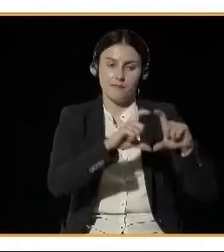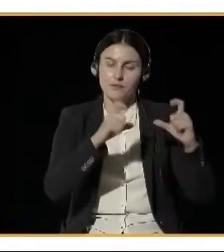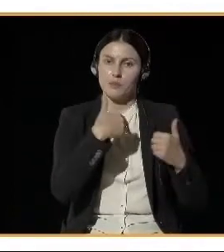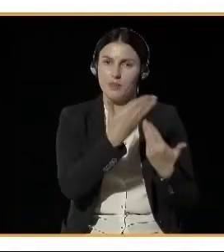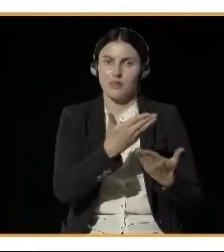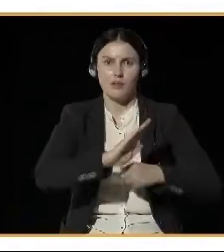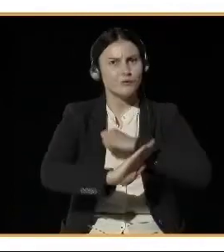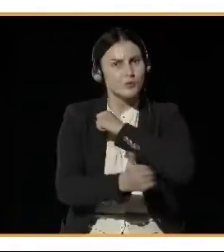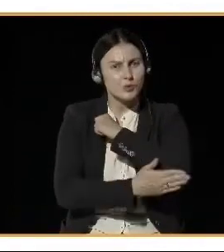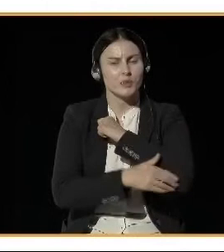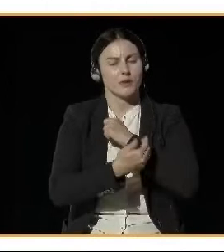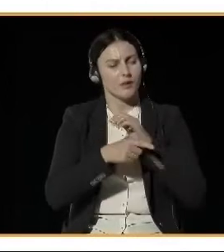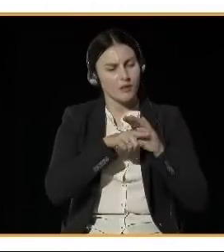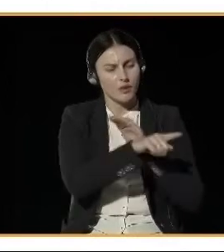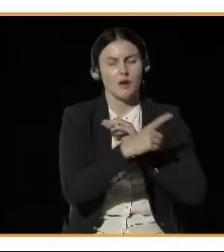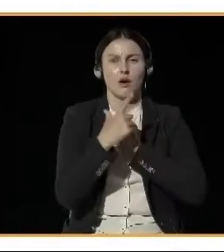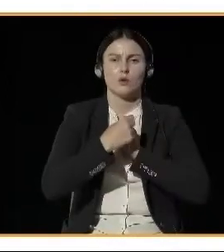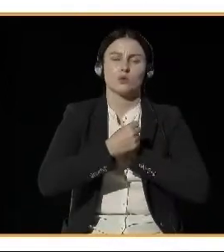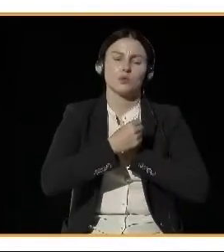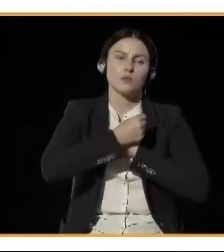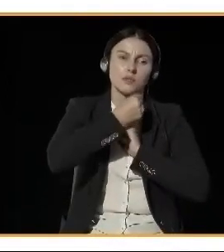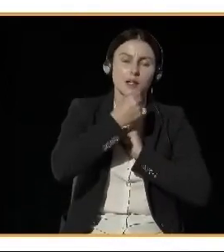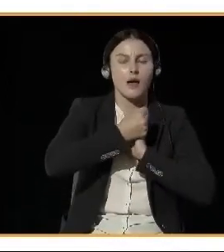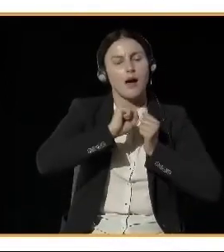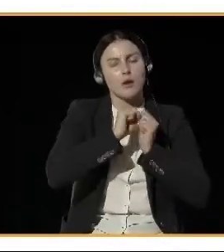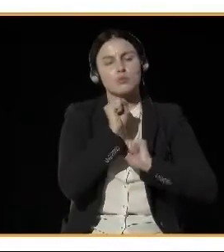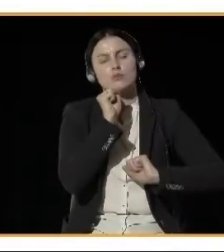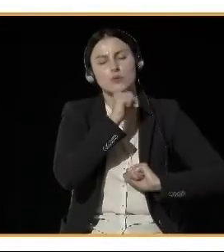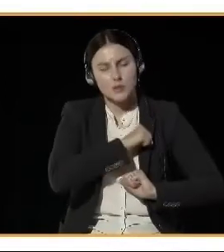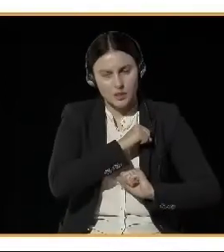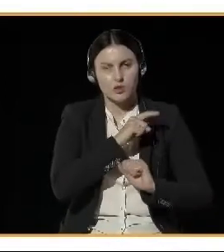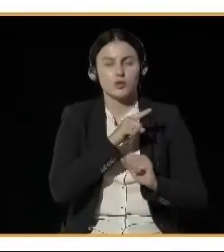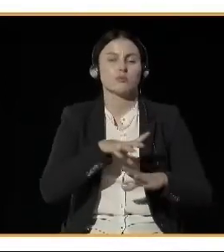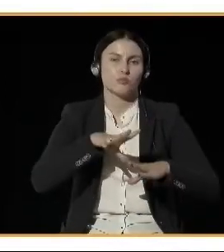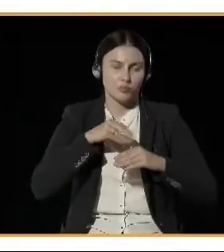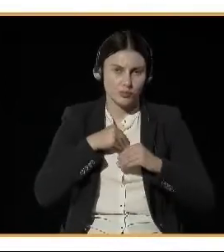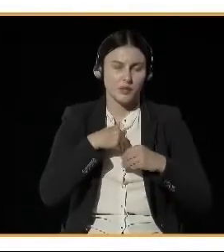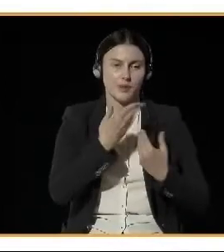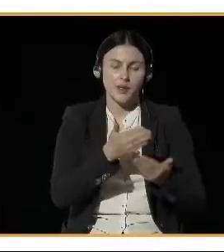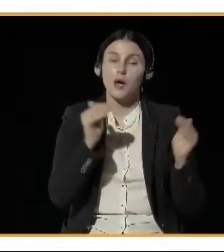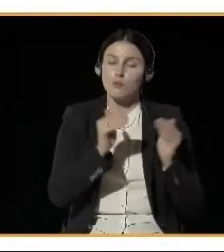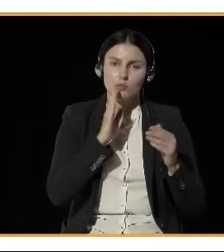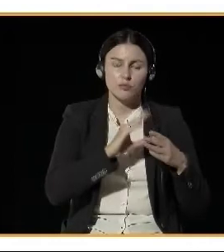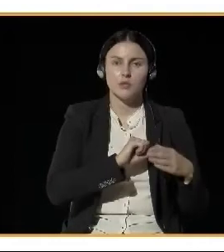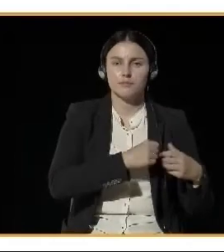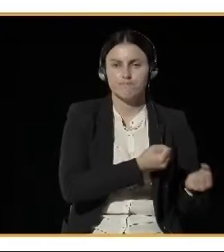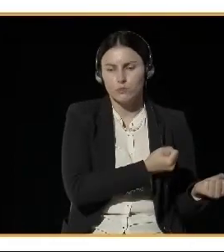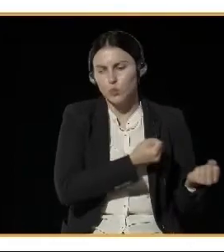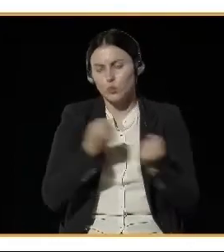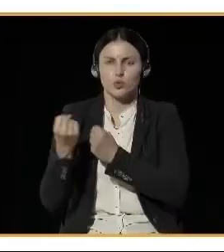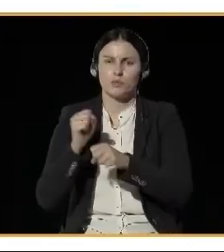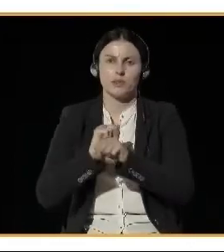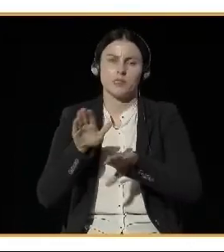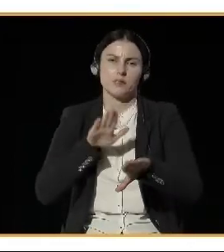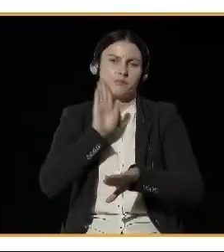to retain them. So, concluding my part of presentation, I would